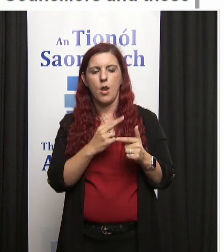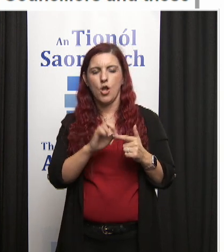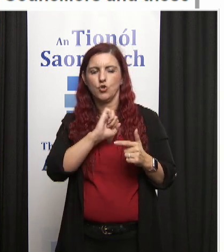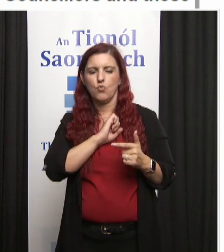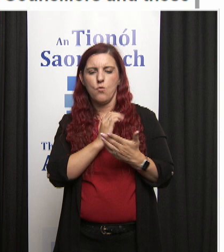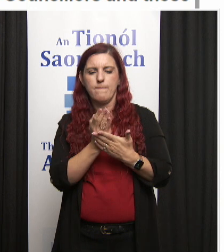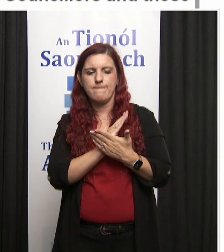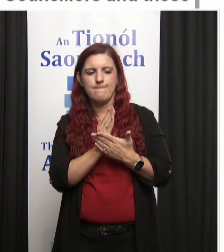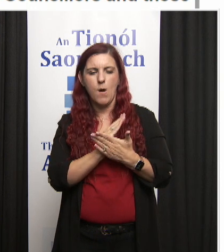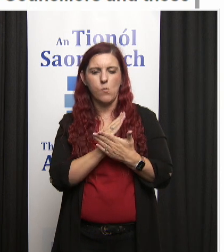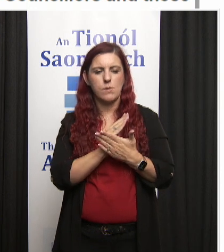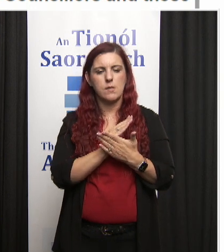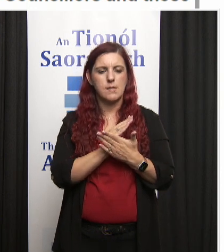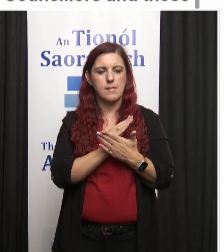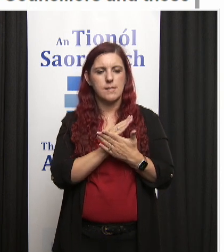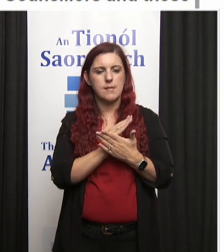on the question of